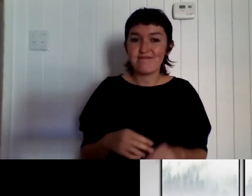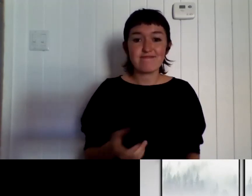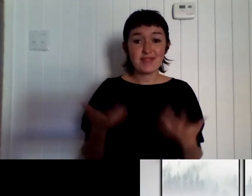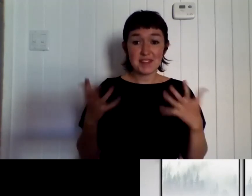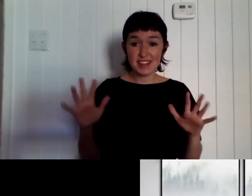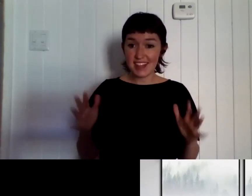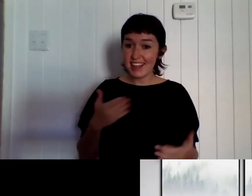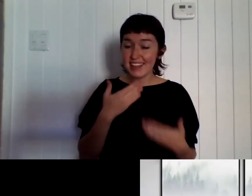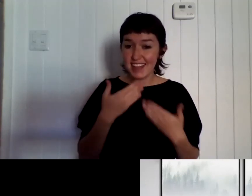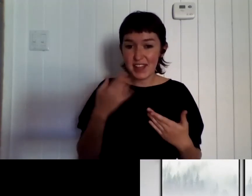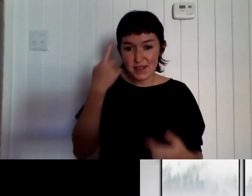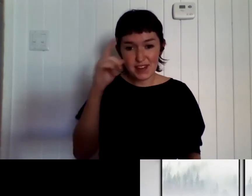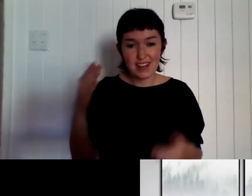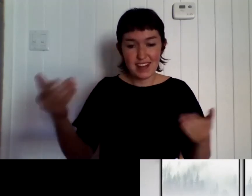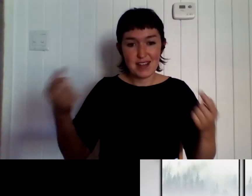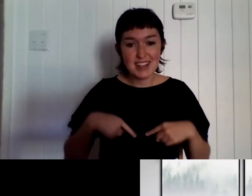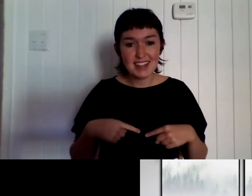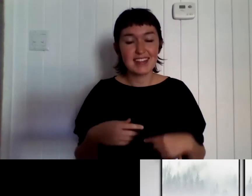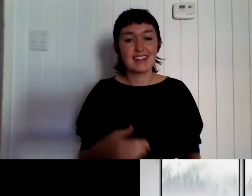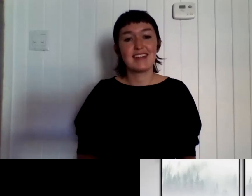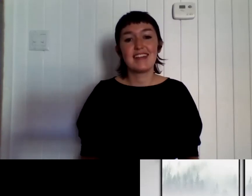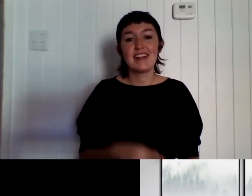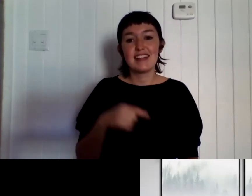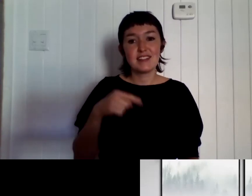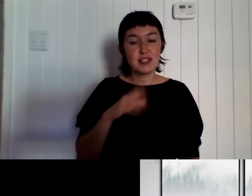you for coming. Thank you for taking the time with us. This session